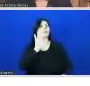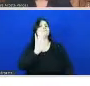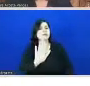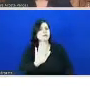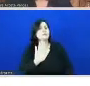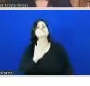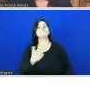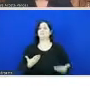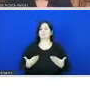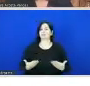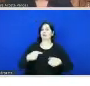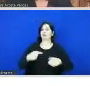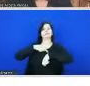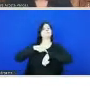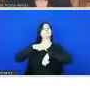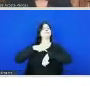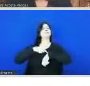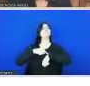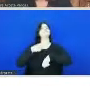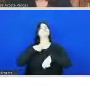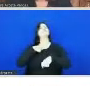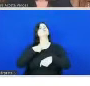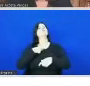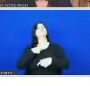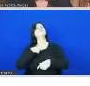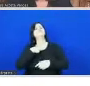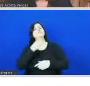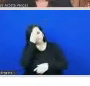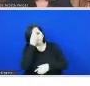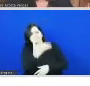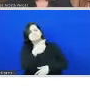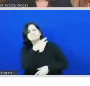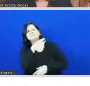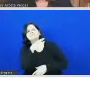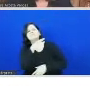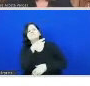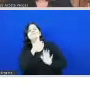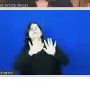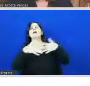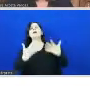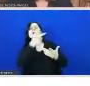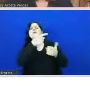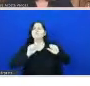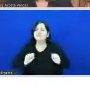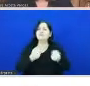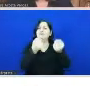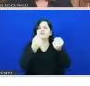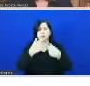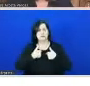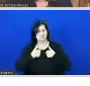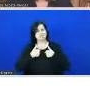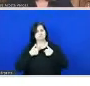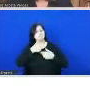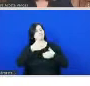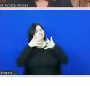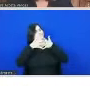brief. But I think we want these to be smart, you know, specific, measurable, achievable,